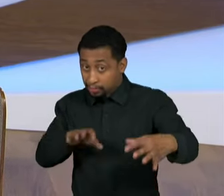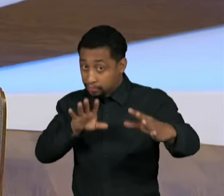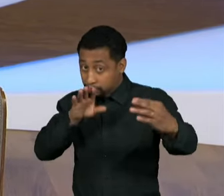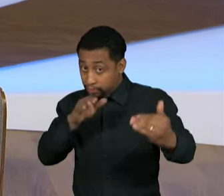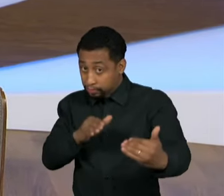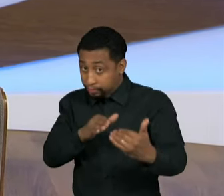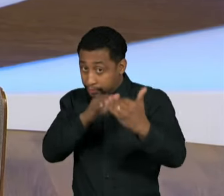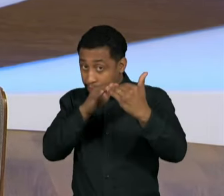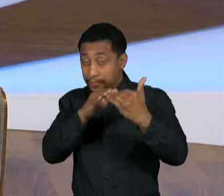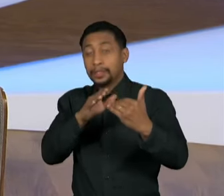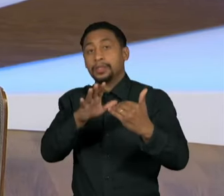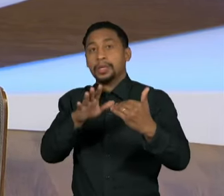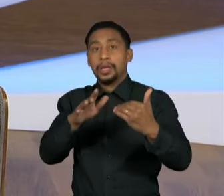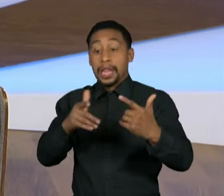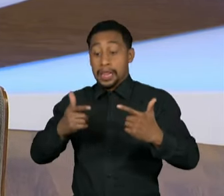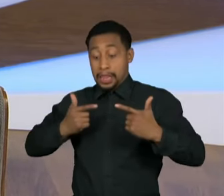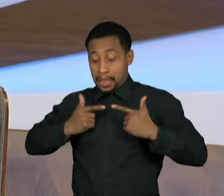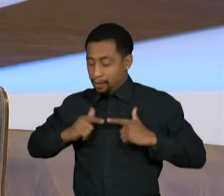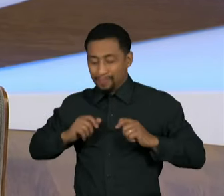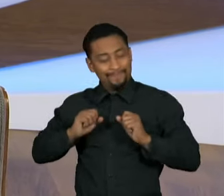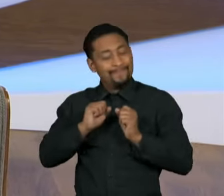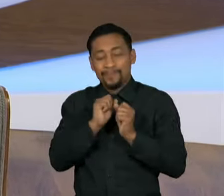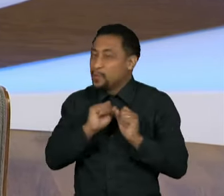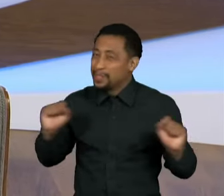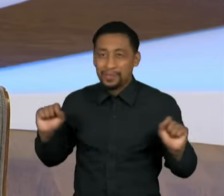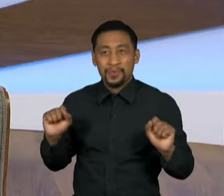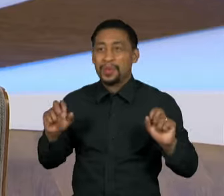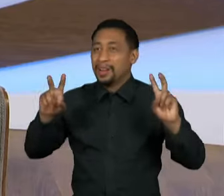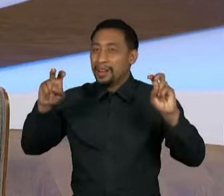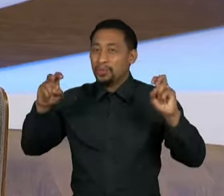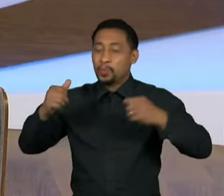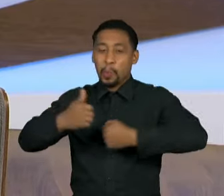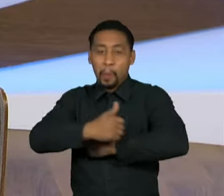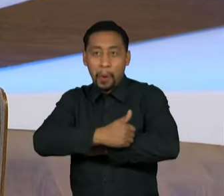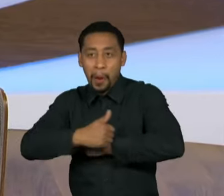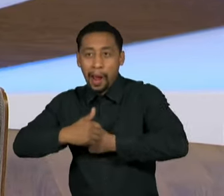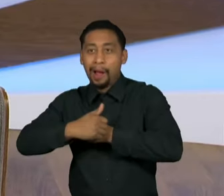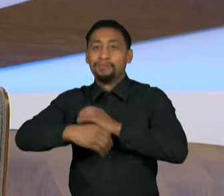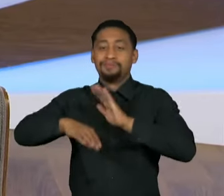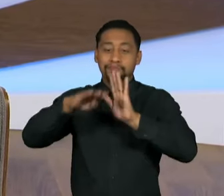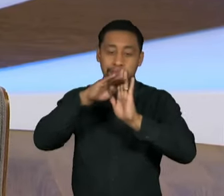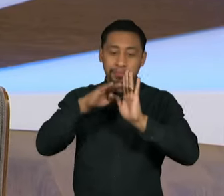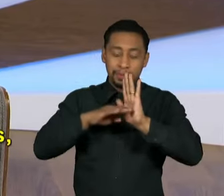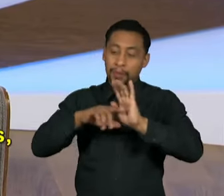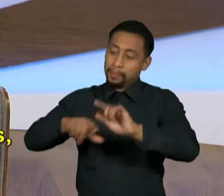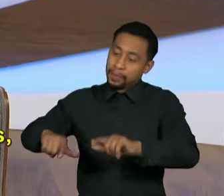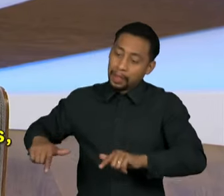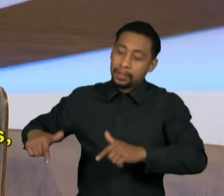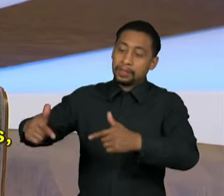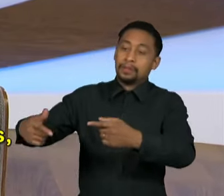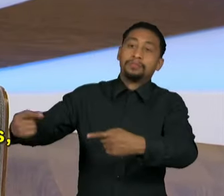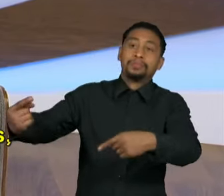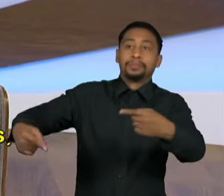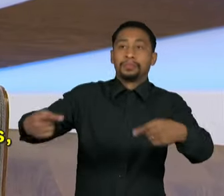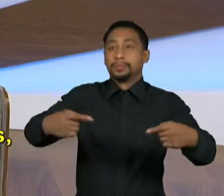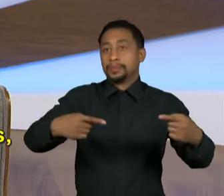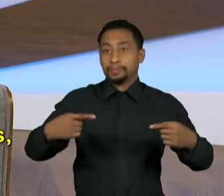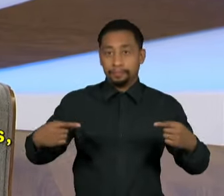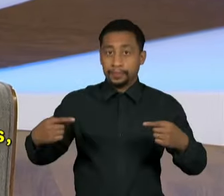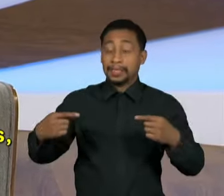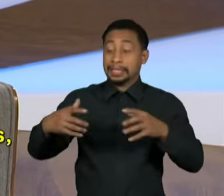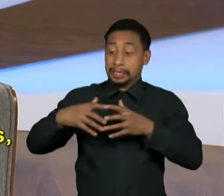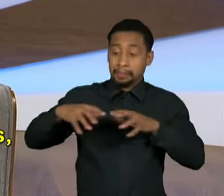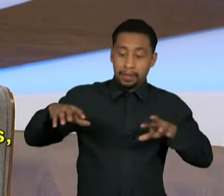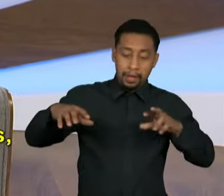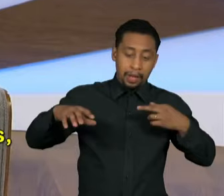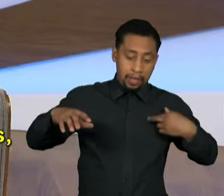truly to be neutral on underlying moral questions when we're deciding contested public issues, whether to do with rights